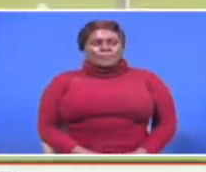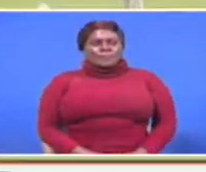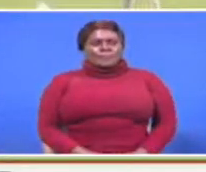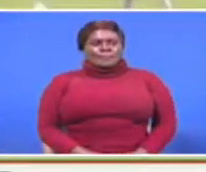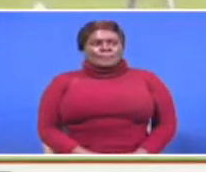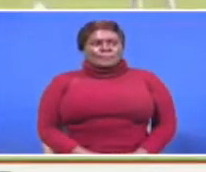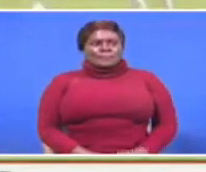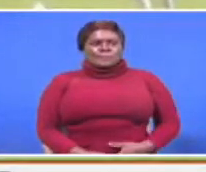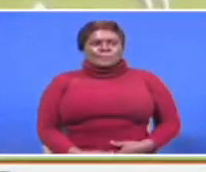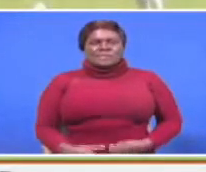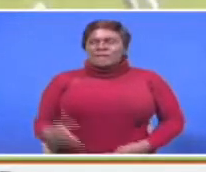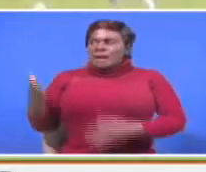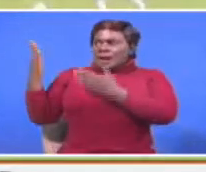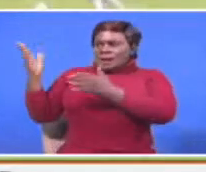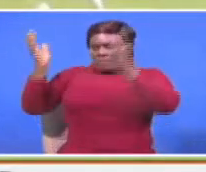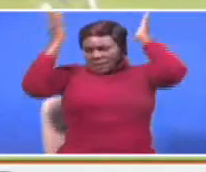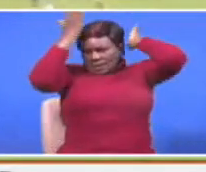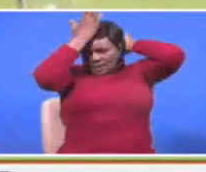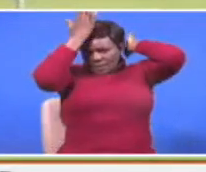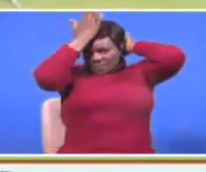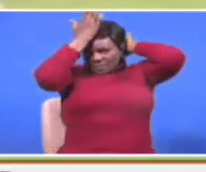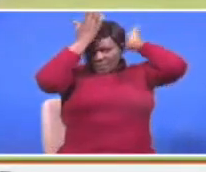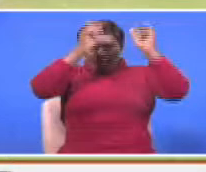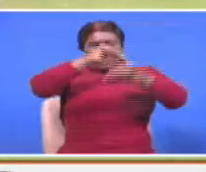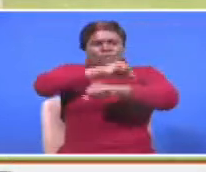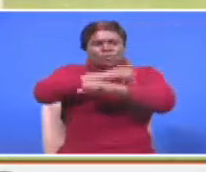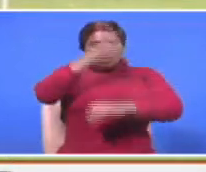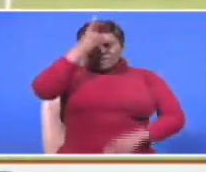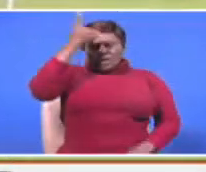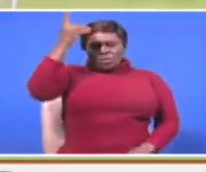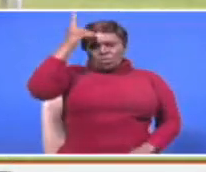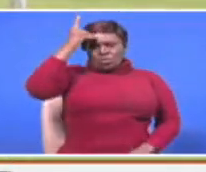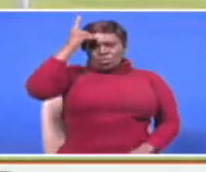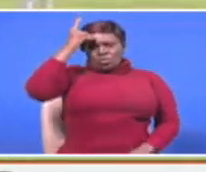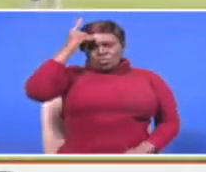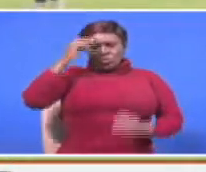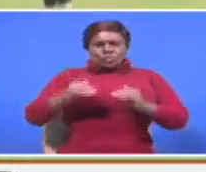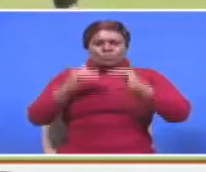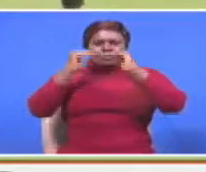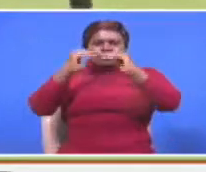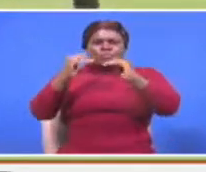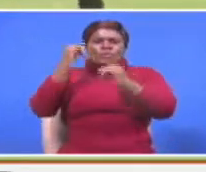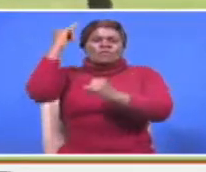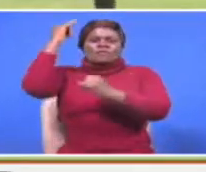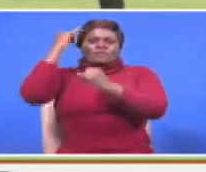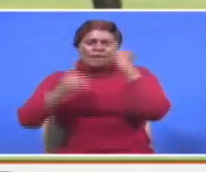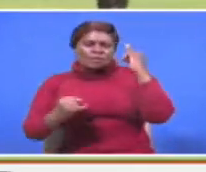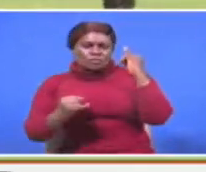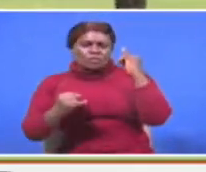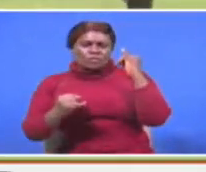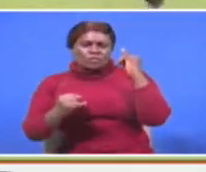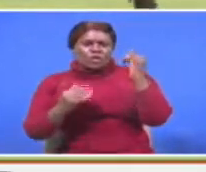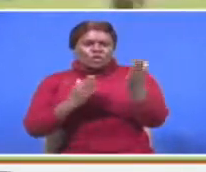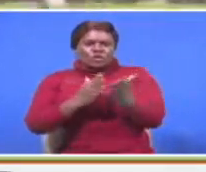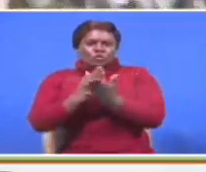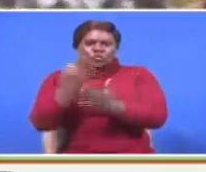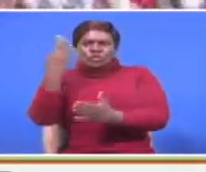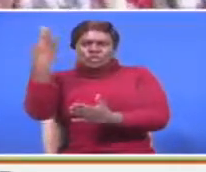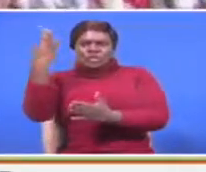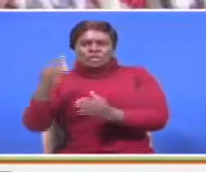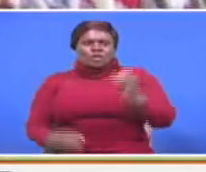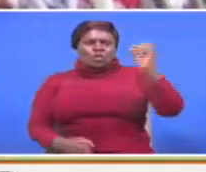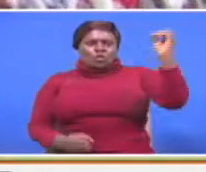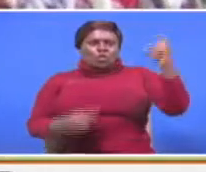At Mabao Grounds in Kakamega School, Dagoretti High booked a spot in the boys' football finals, courtesy of a 3-0